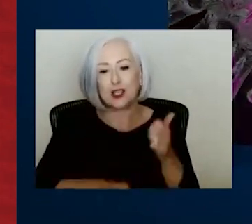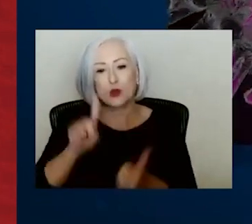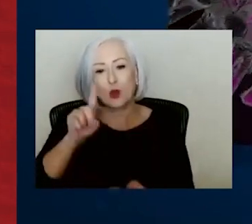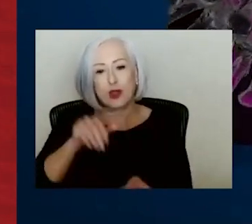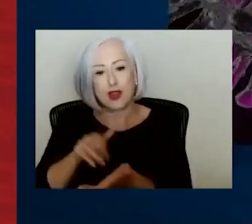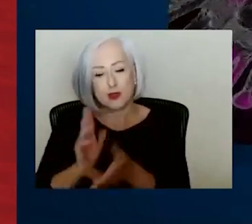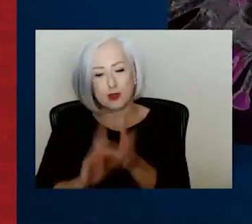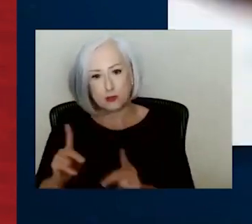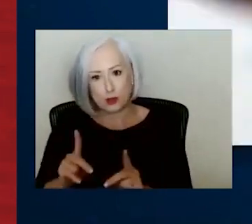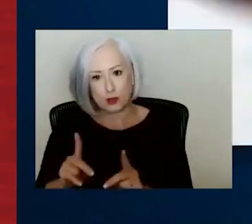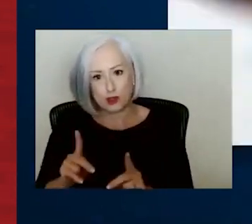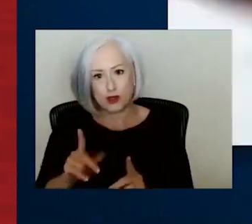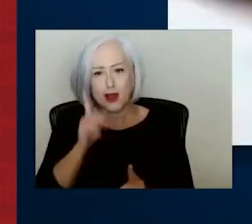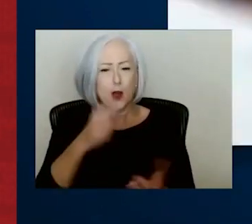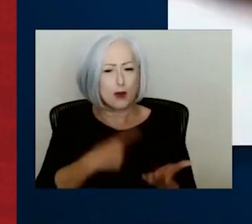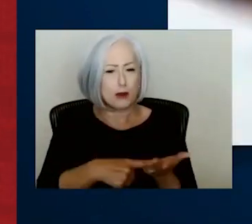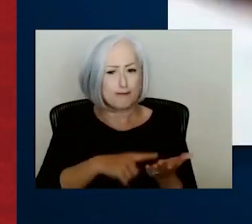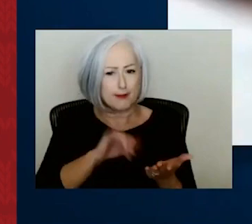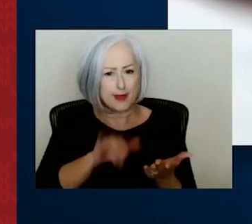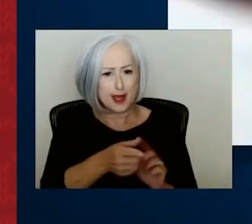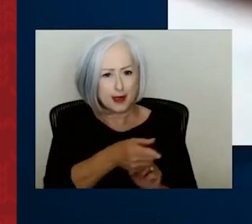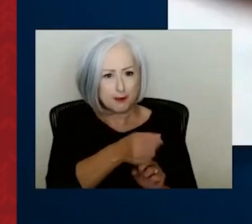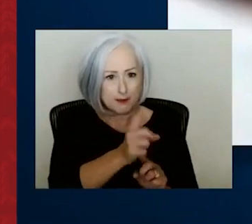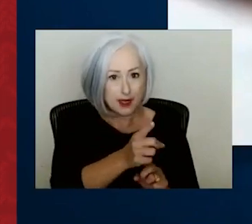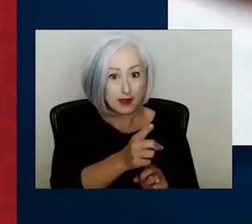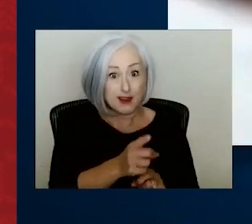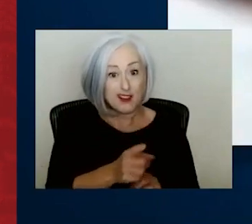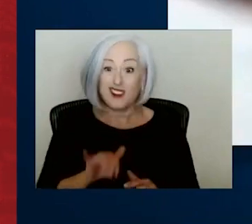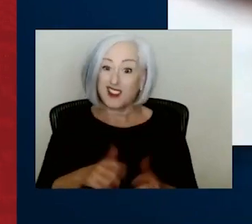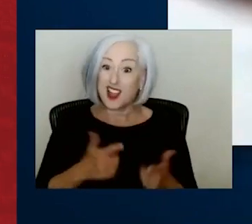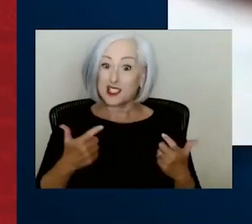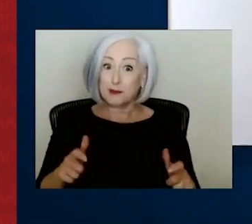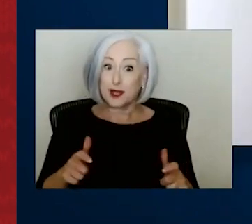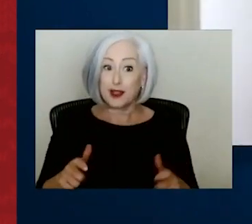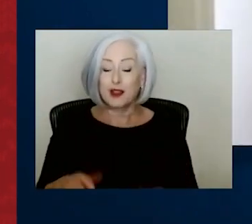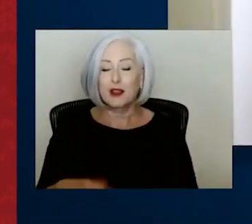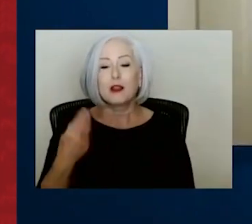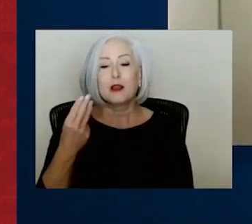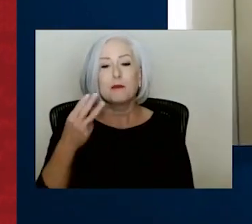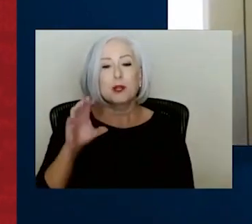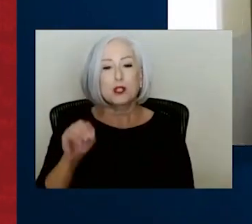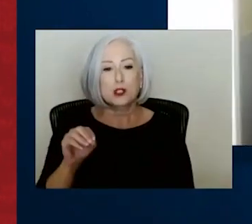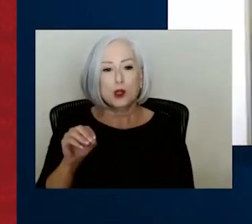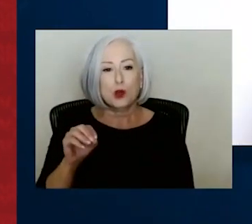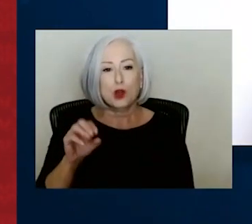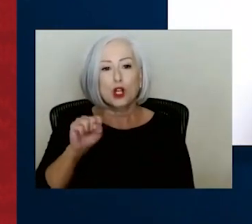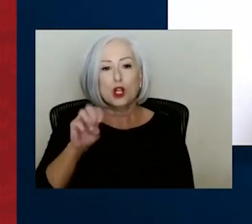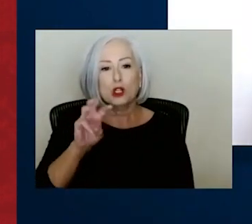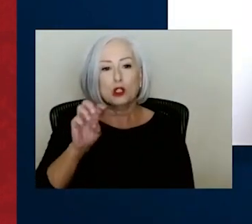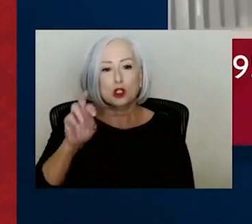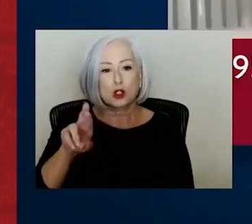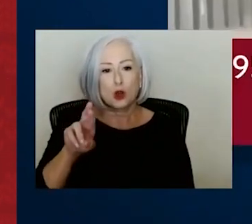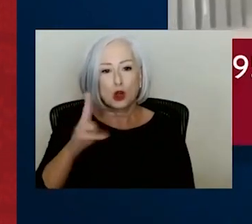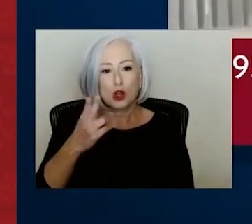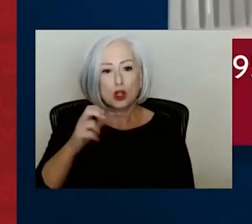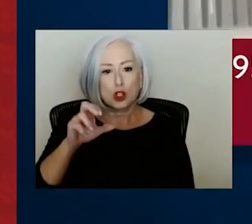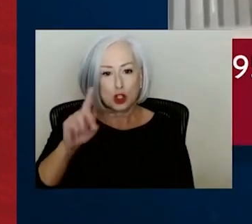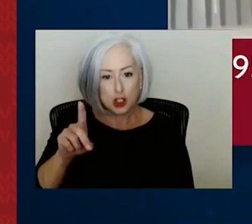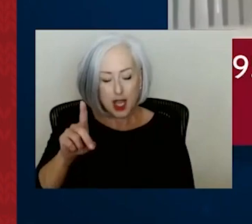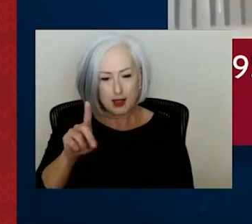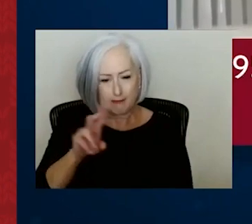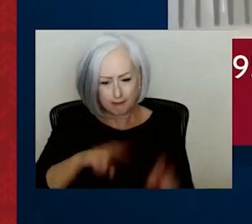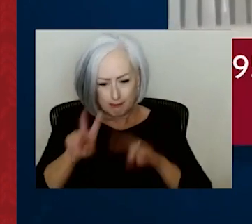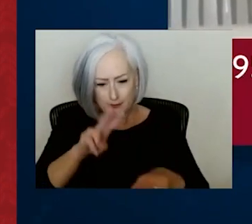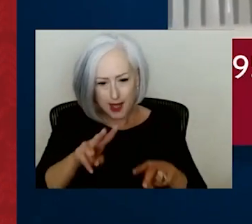deal. The other thing we know is that the Missouri Sewer Shed Project monitors wastewater treatment plants across the state